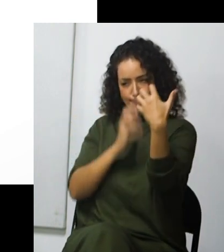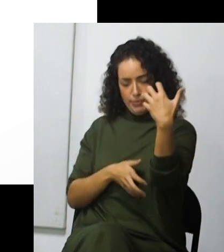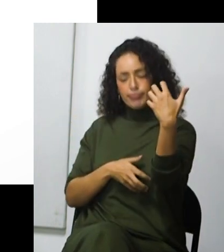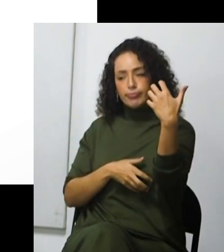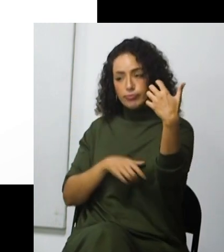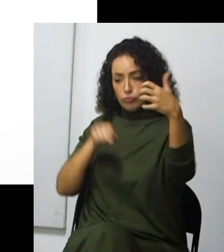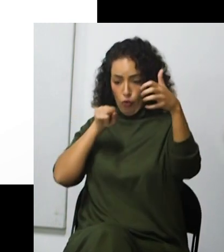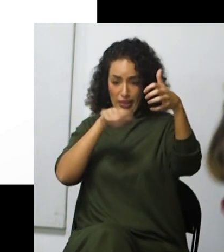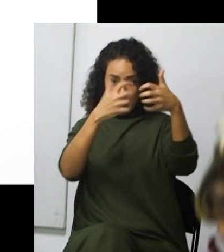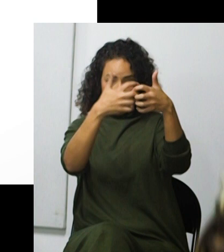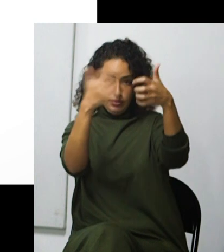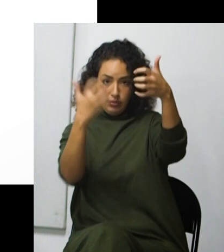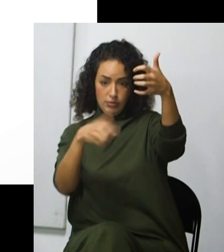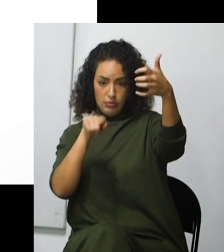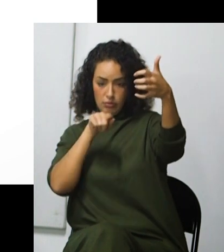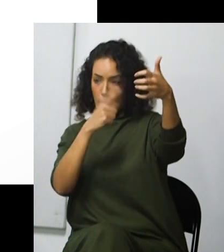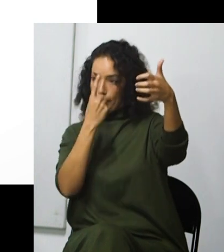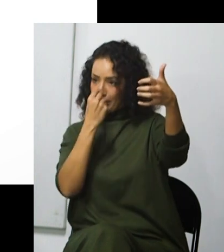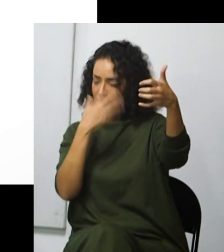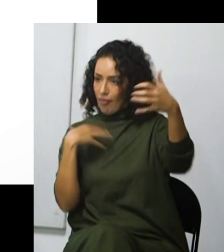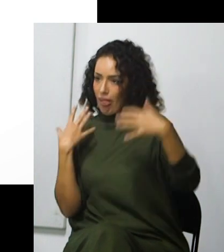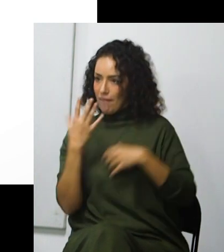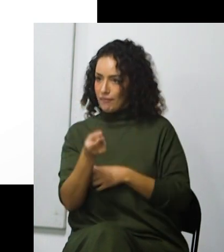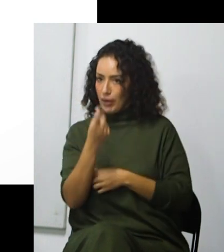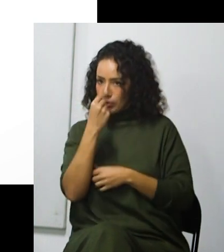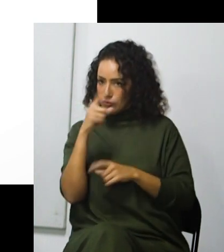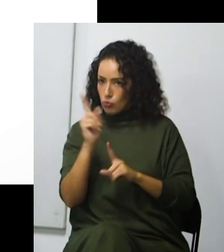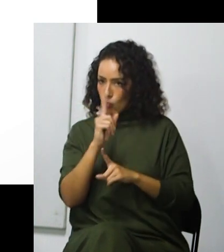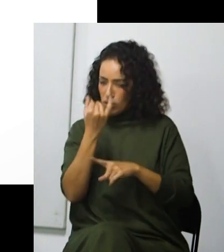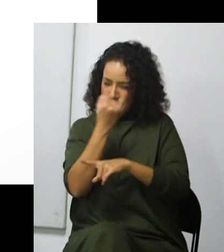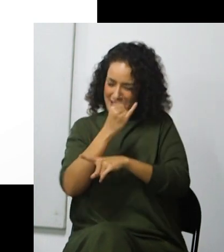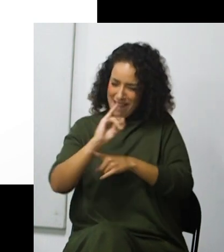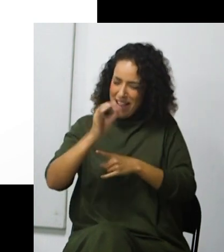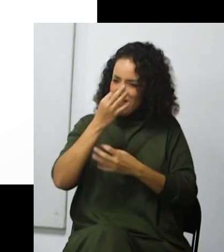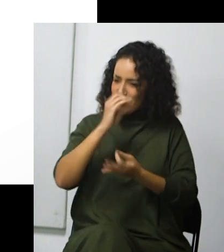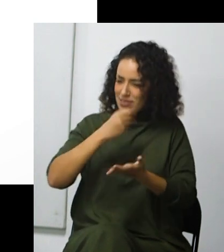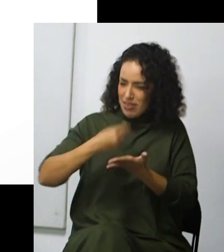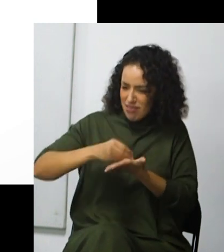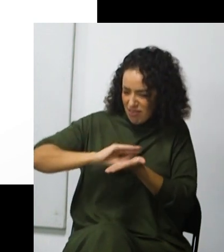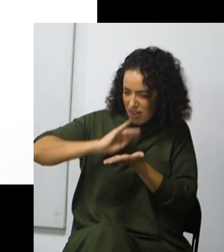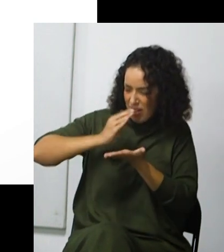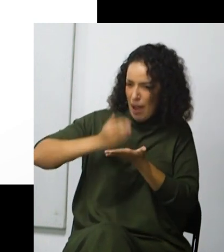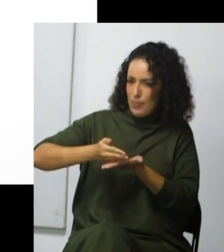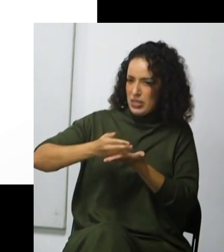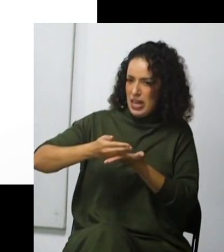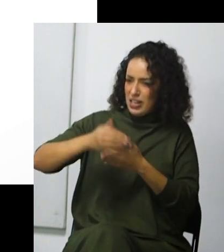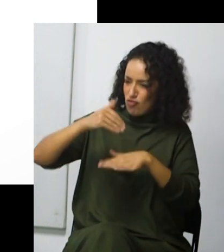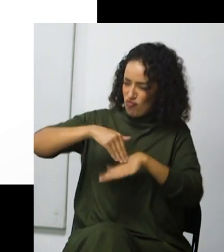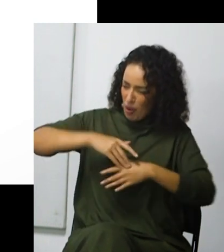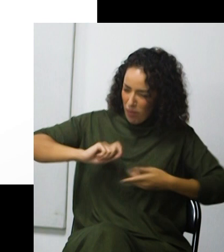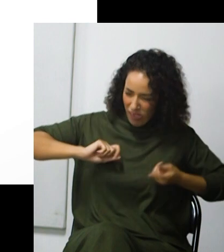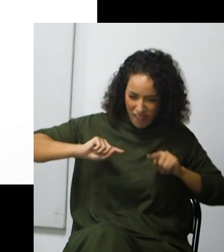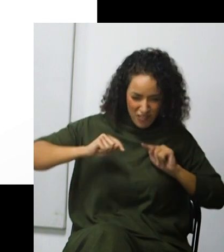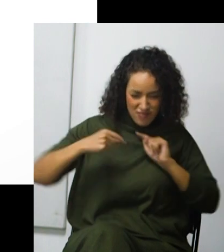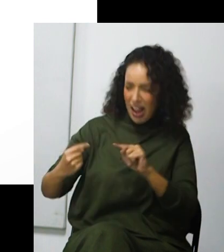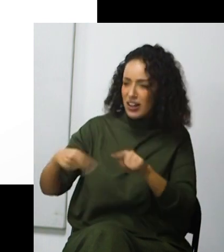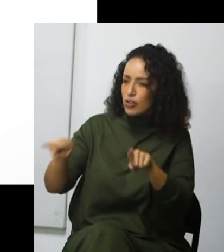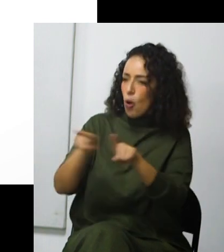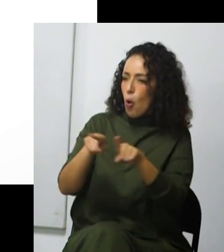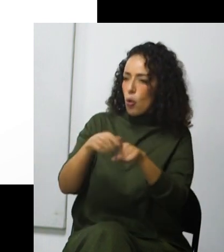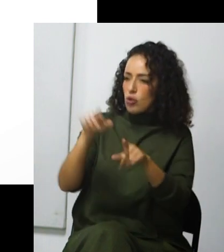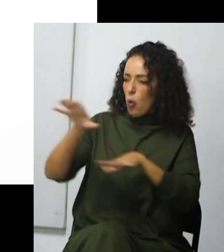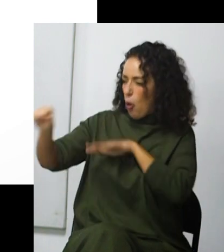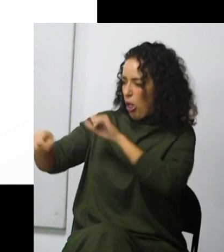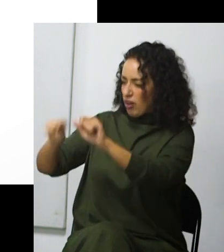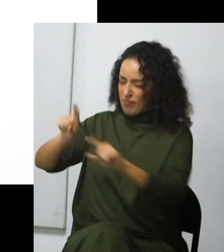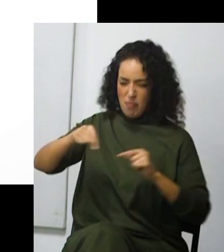misfitting, there's potential to not only cause a kind of anti-capitalist and anti-colonial kind of trouble, but through this troubling to